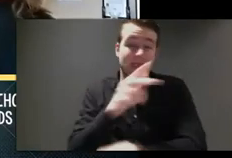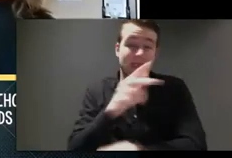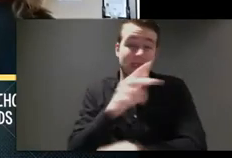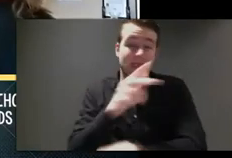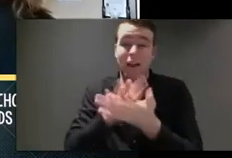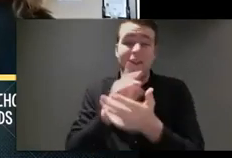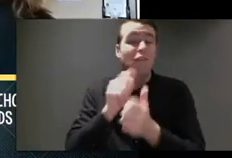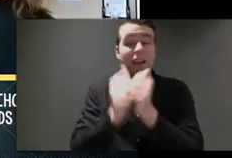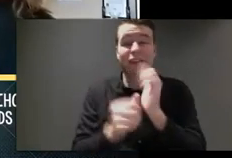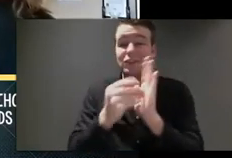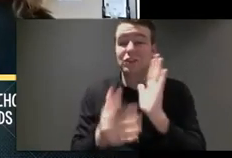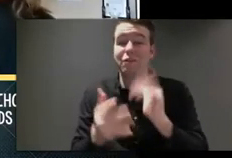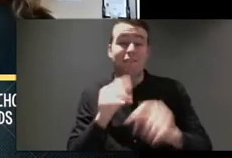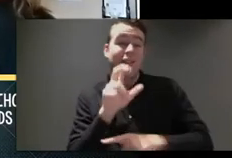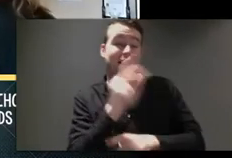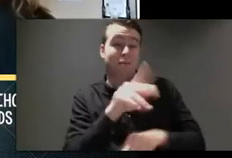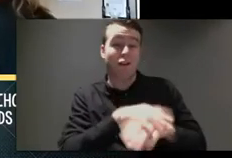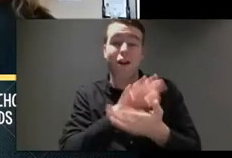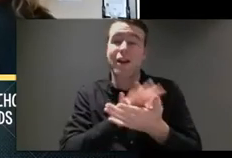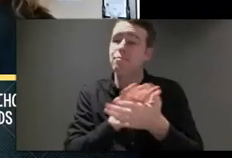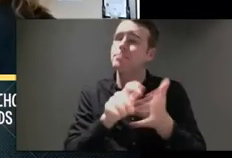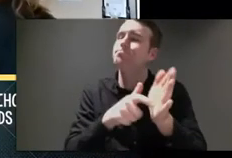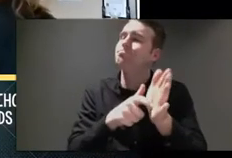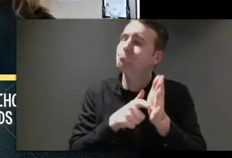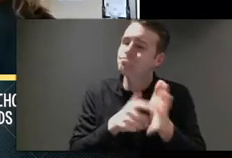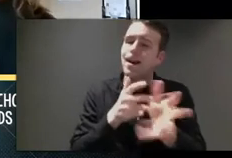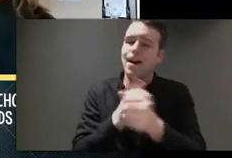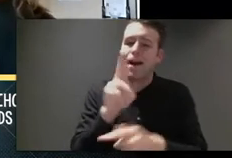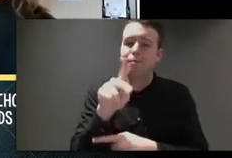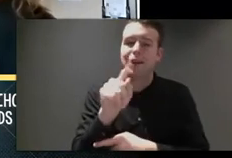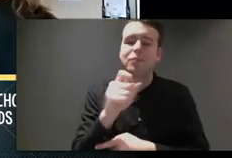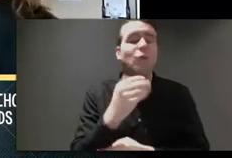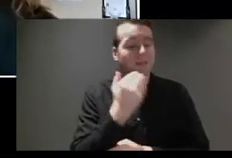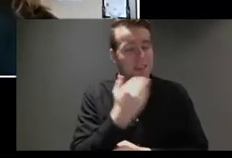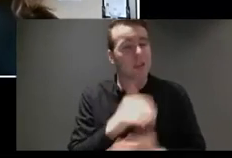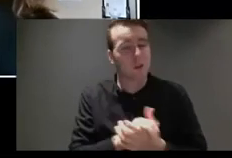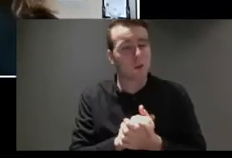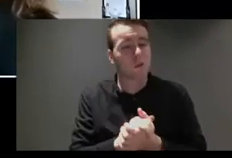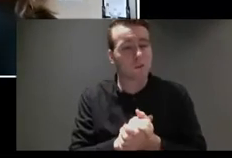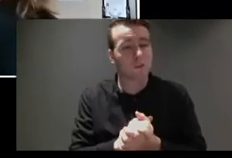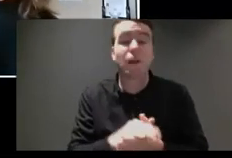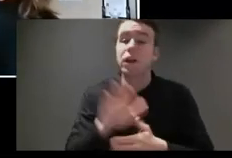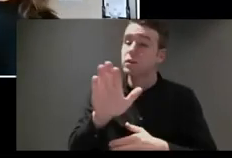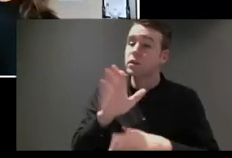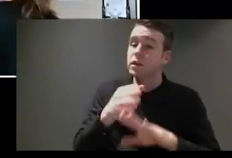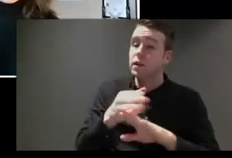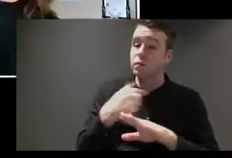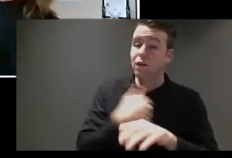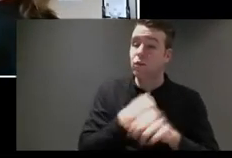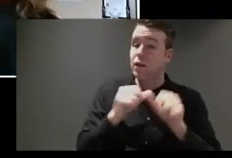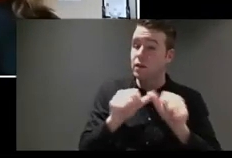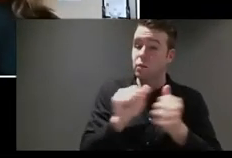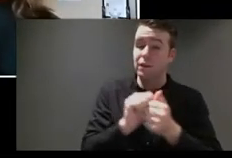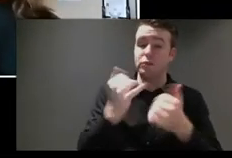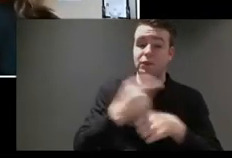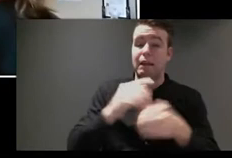each student before they can come back on campus has to be updated. So thank you. And before we get to today's county and